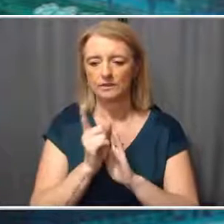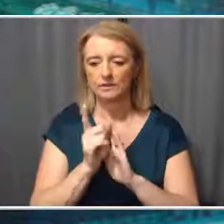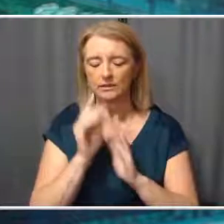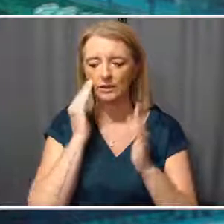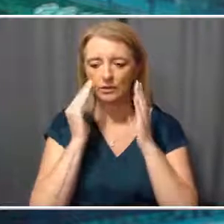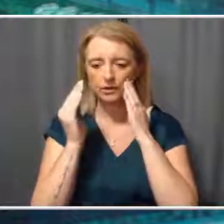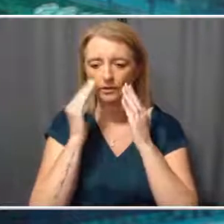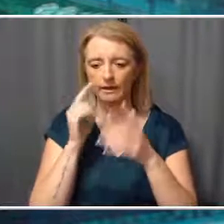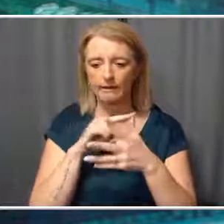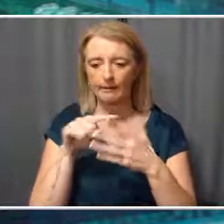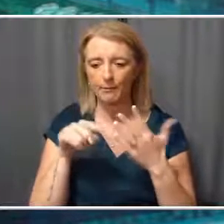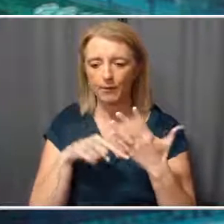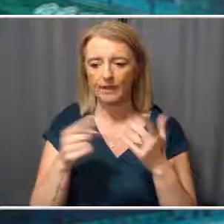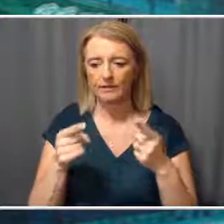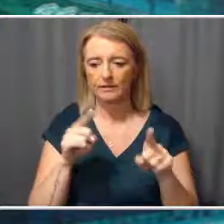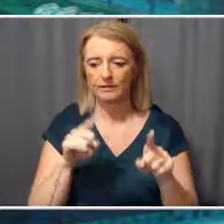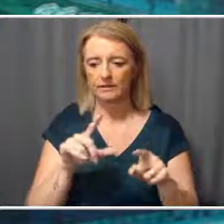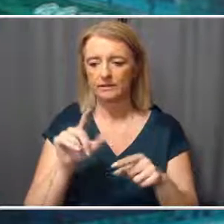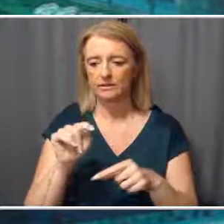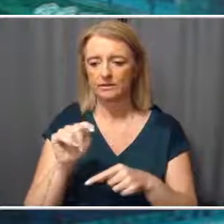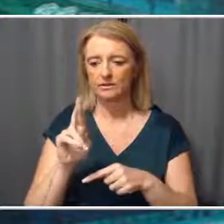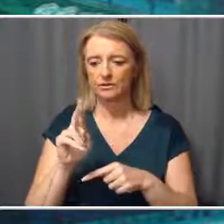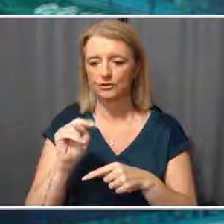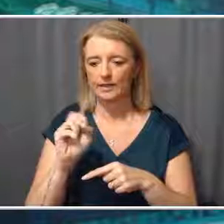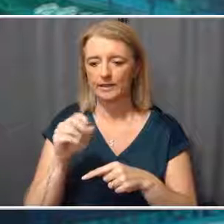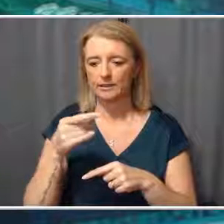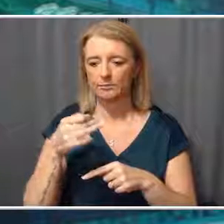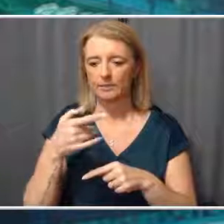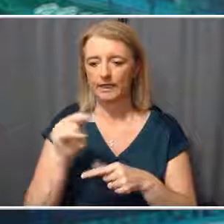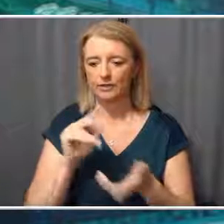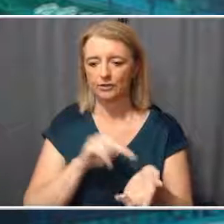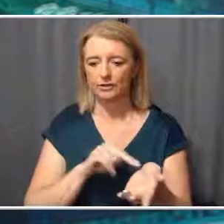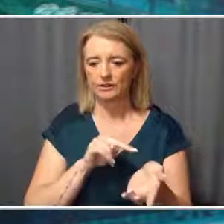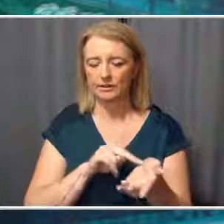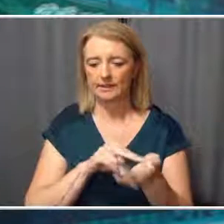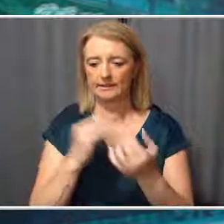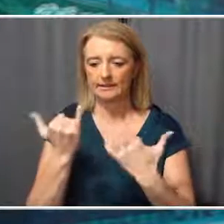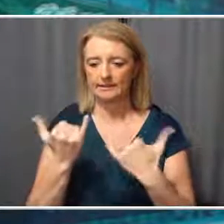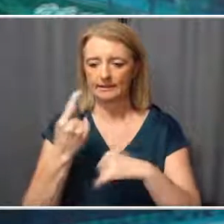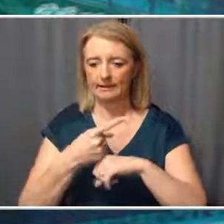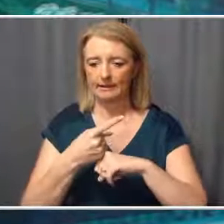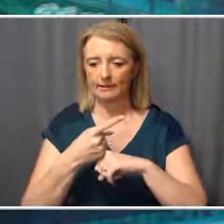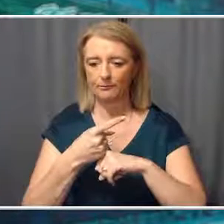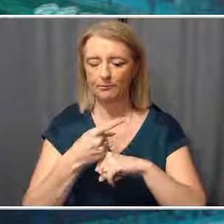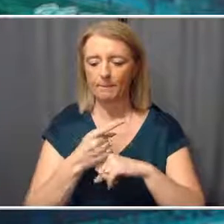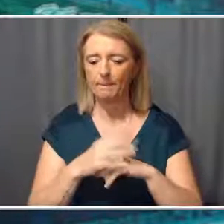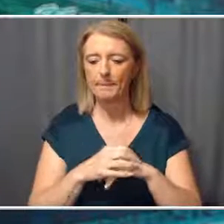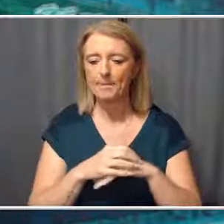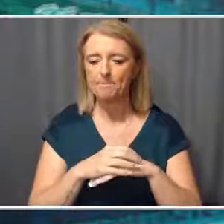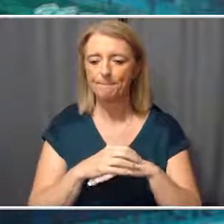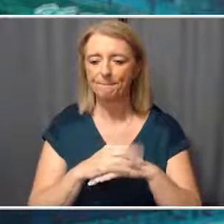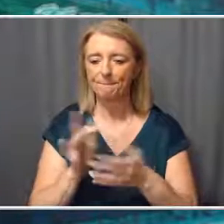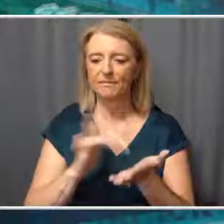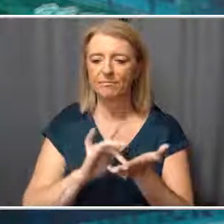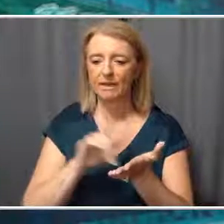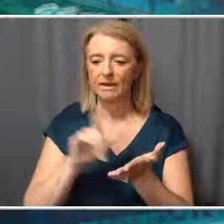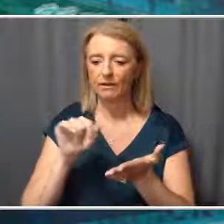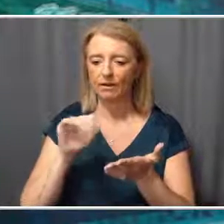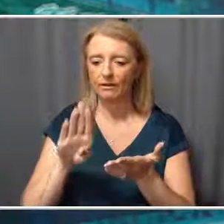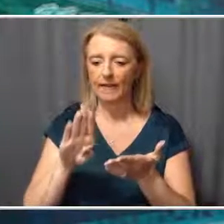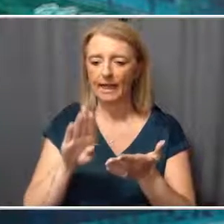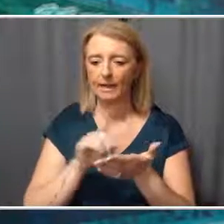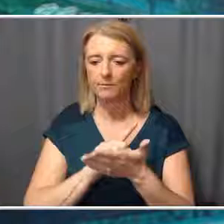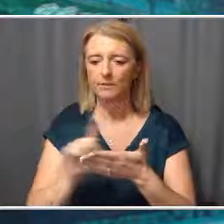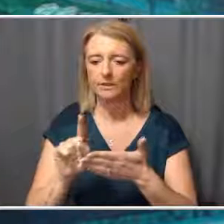let's check in the COVID count with Dr. Dana Hawkinson, our Medical Director of Infection Prevention and Control here at the health system. So